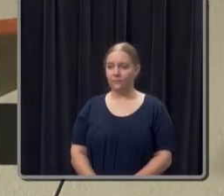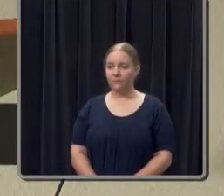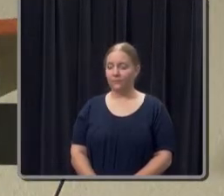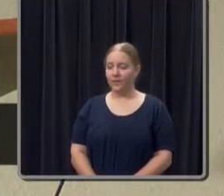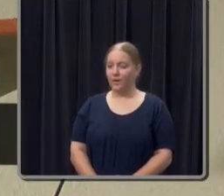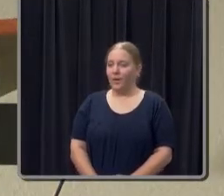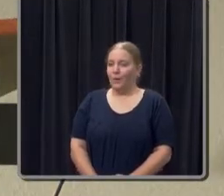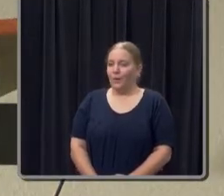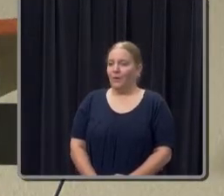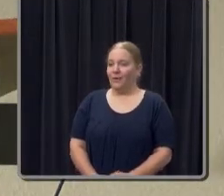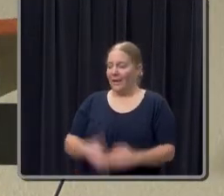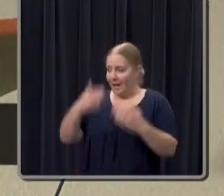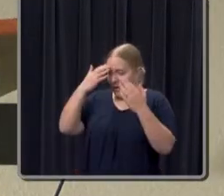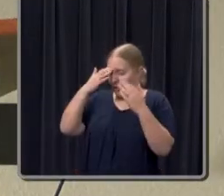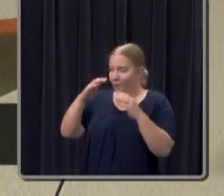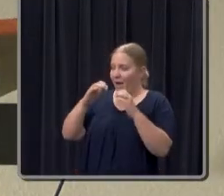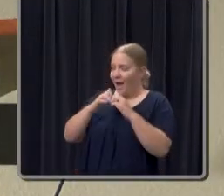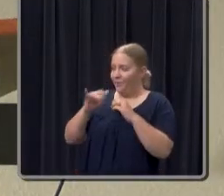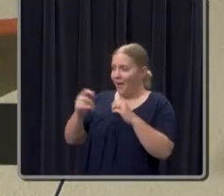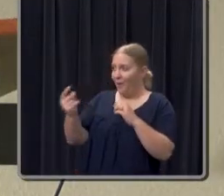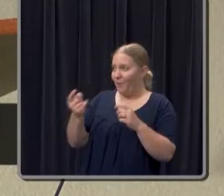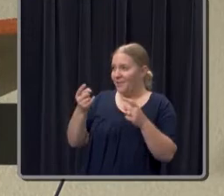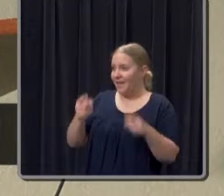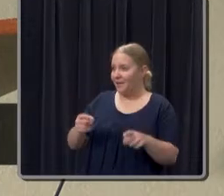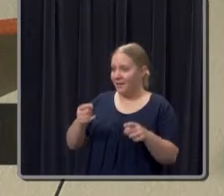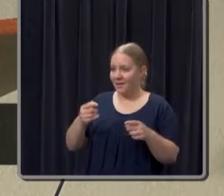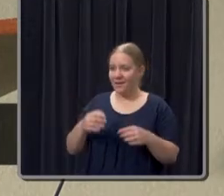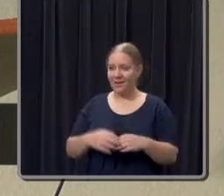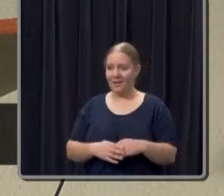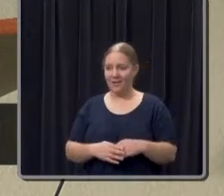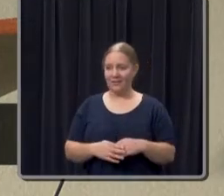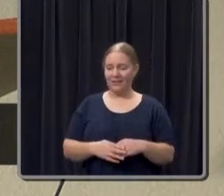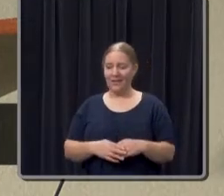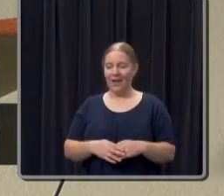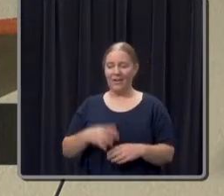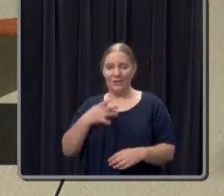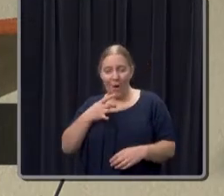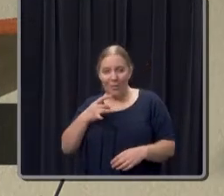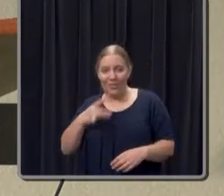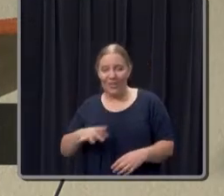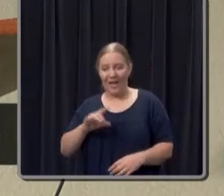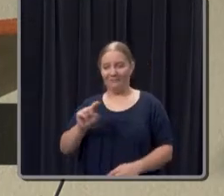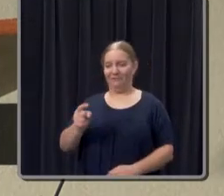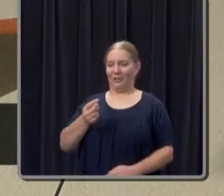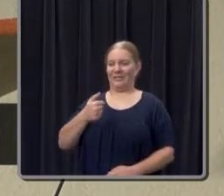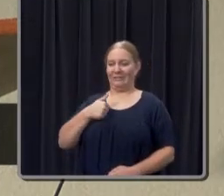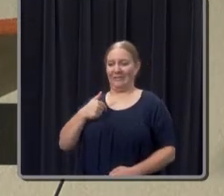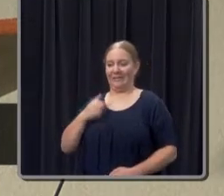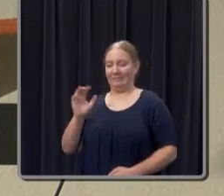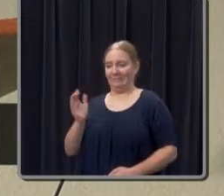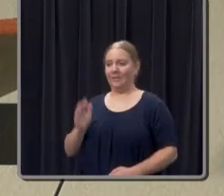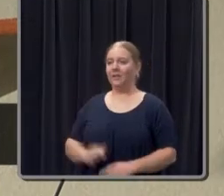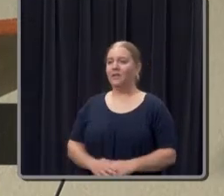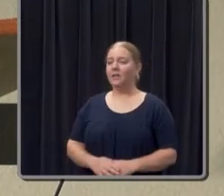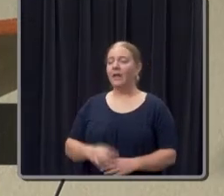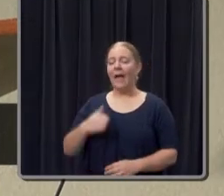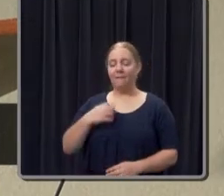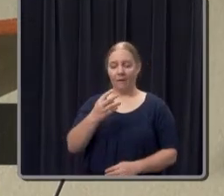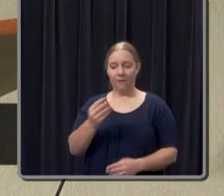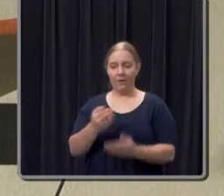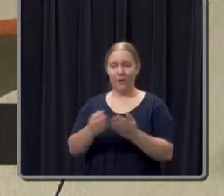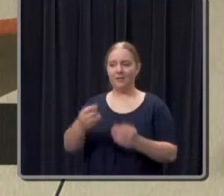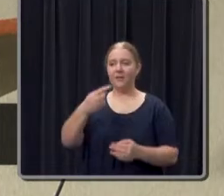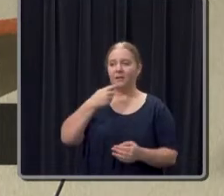Hello. I don't know how that always happens. I don't like being first. Okay, so I have just a few things to